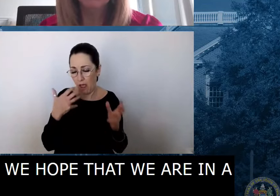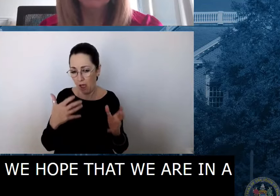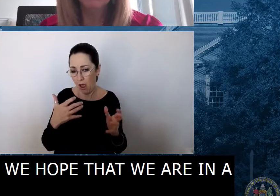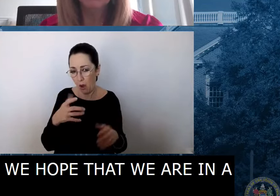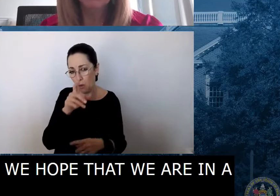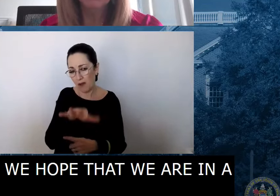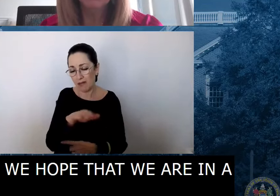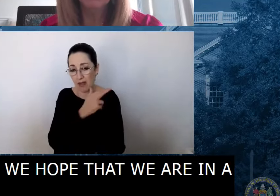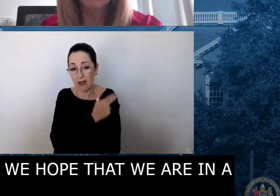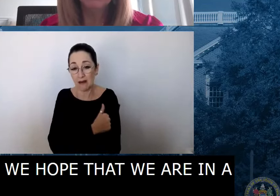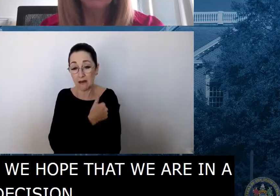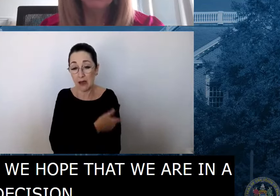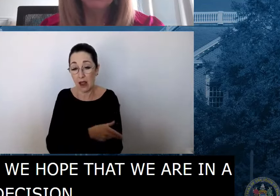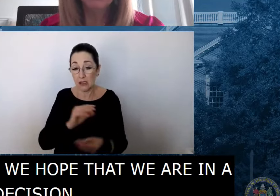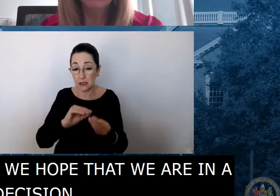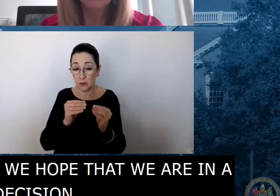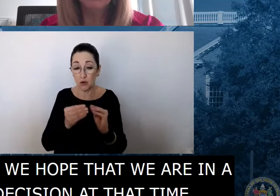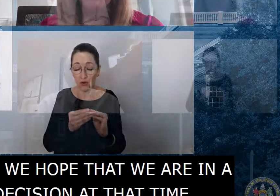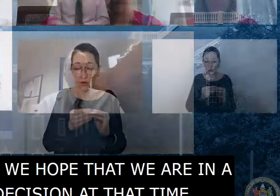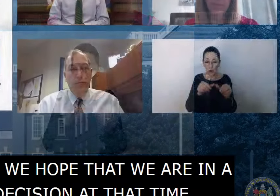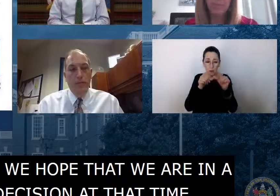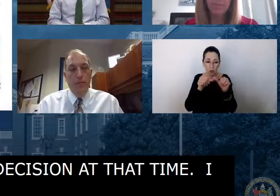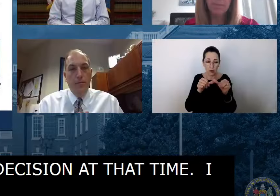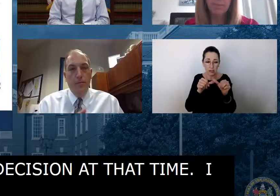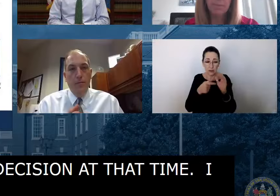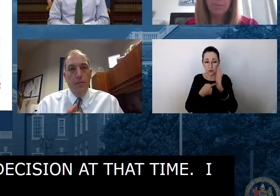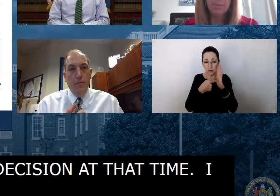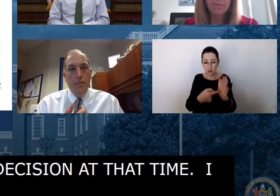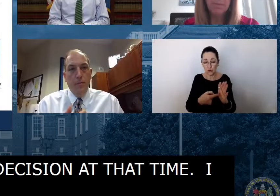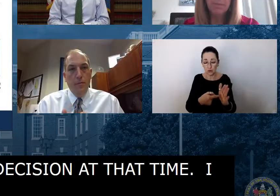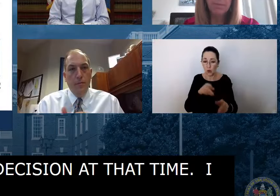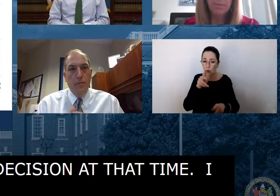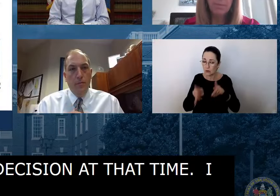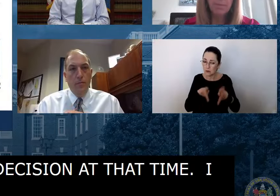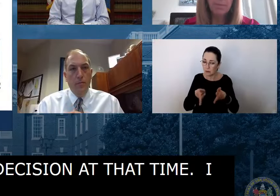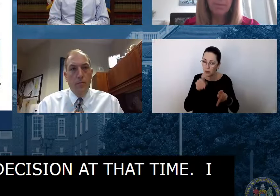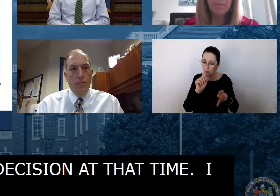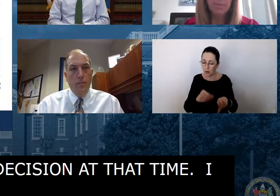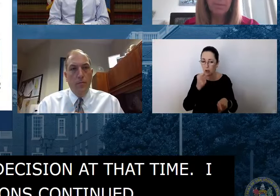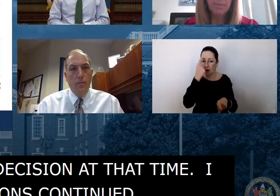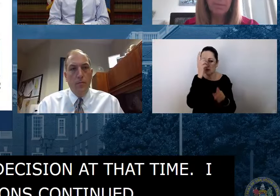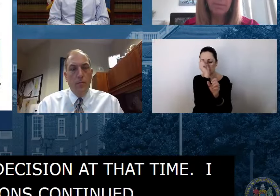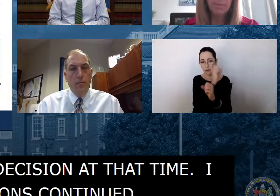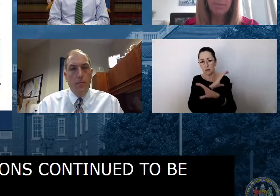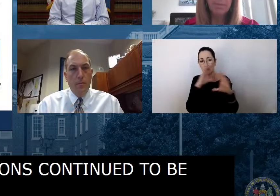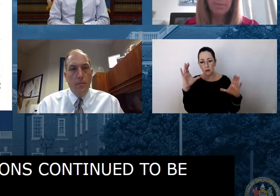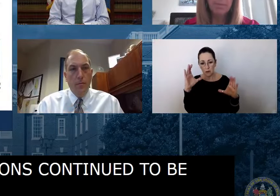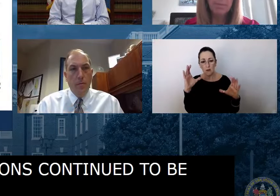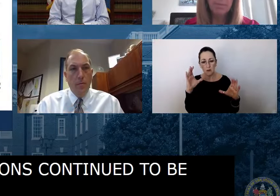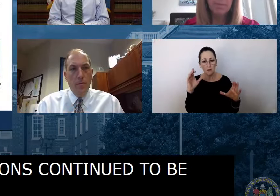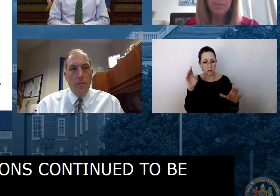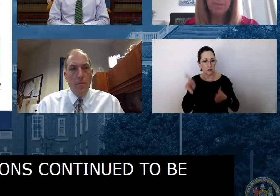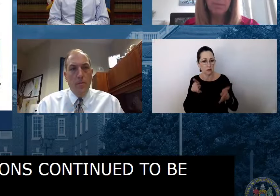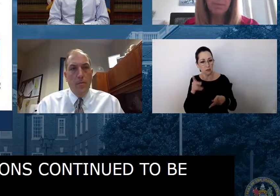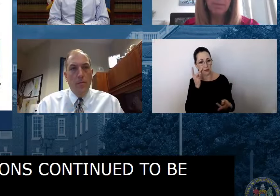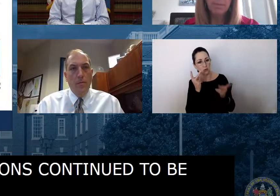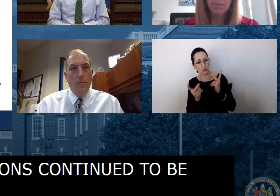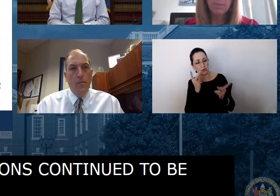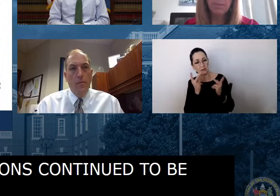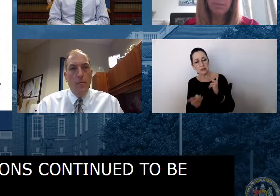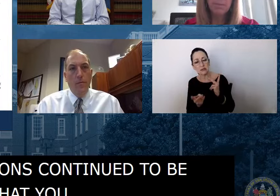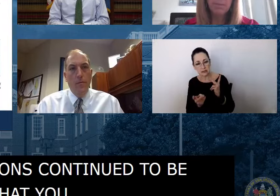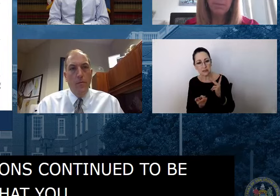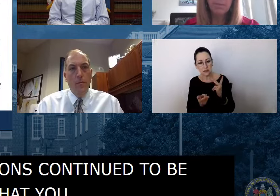on the screen. I hope you can continue to see it so people can really visualize the surge that we're seeing now. Hopefully we can get over this